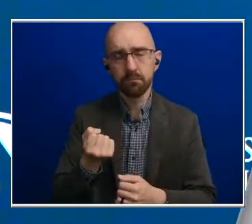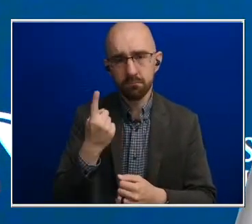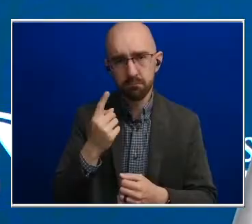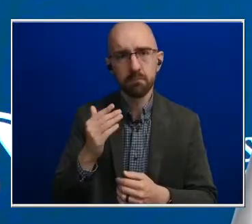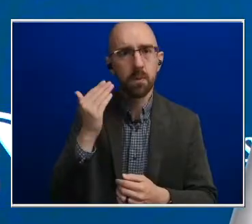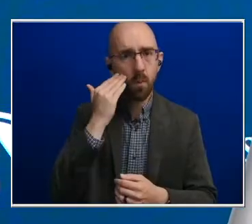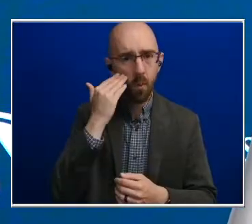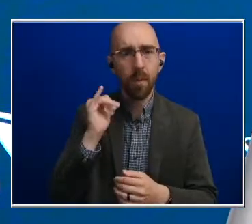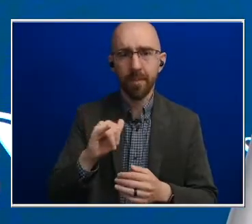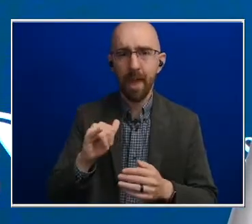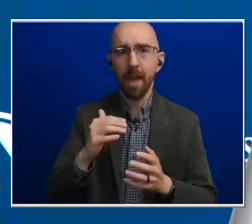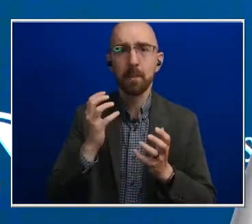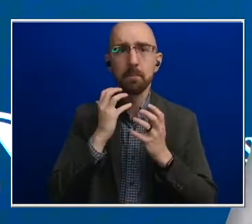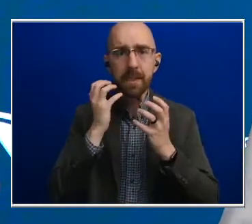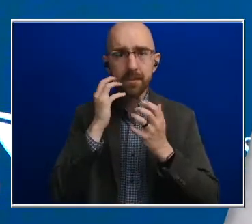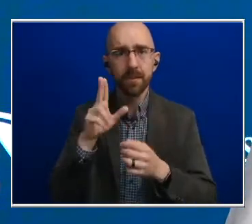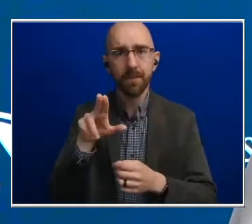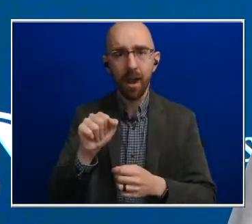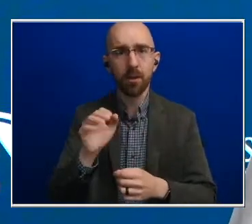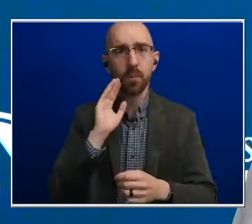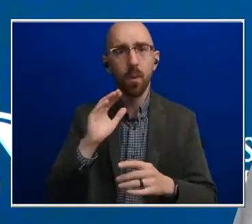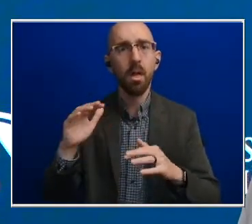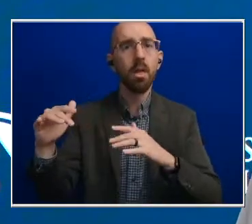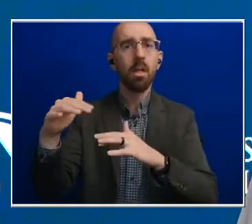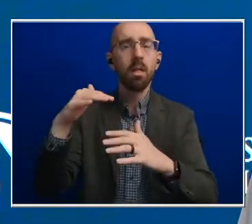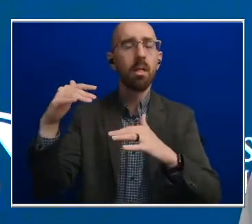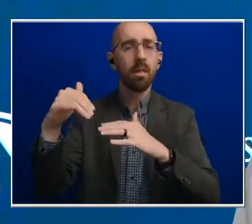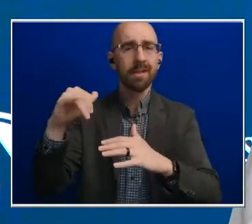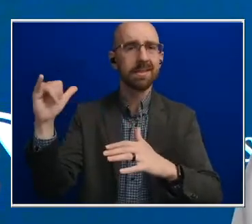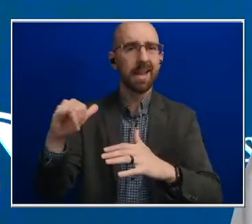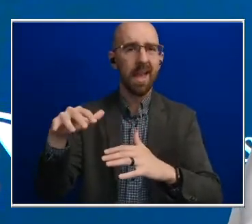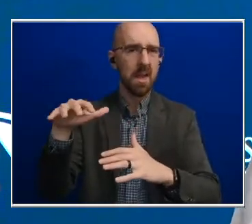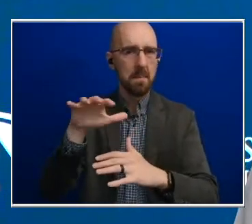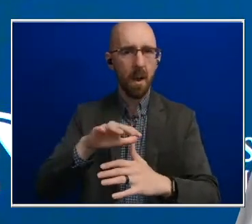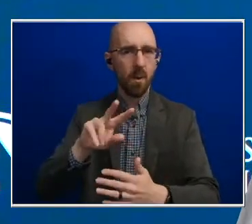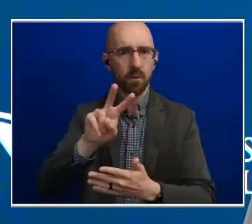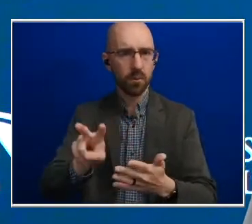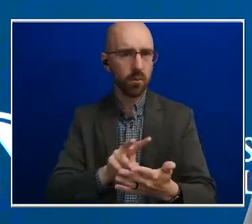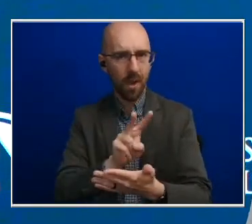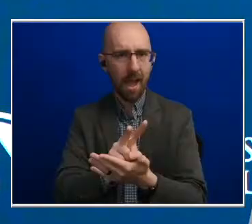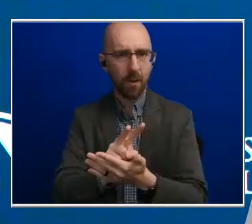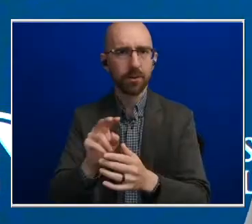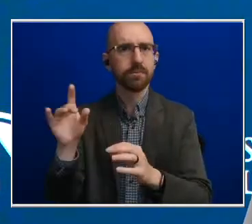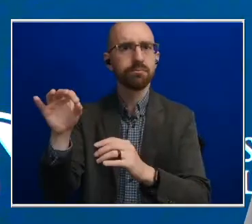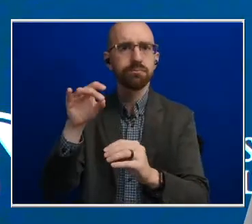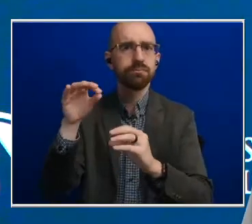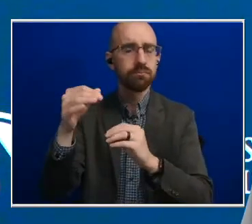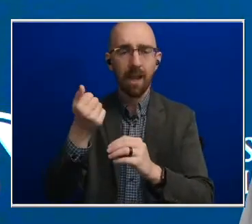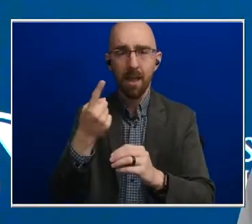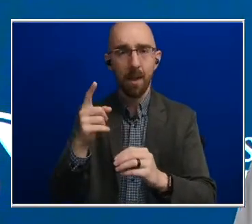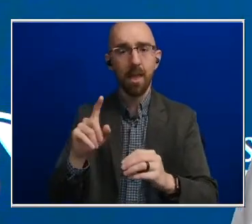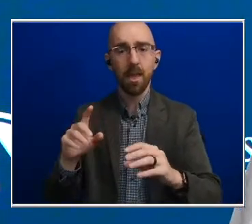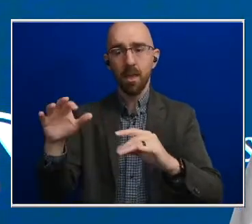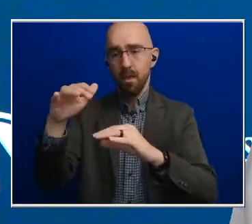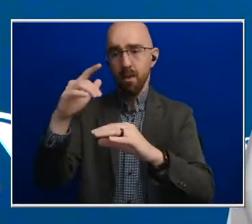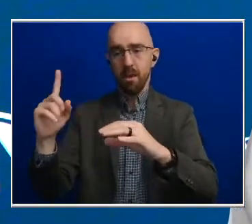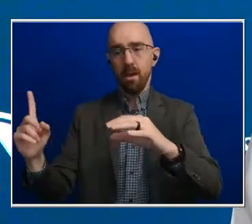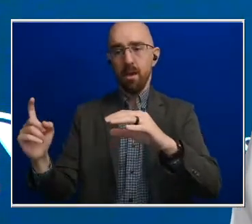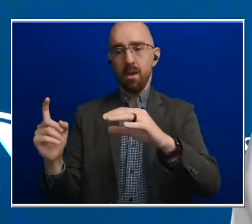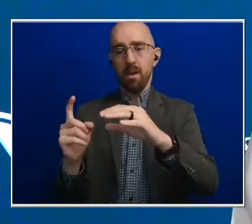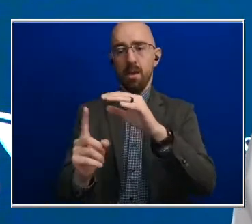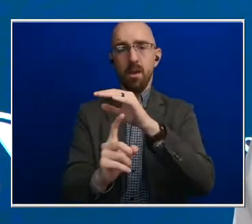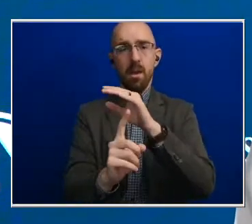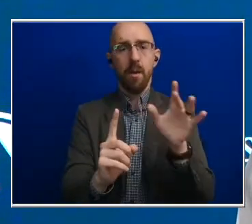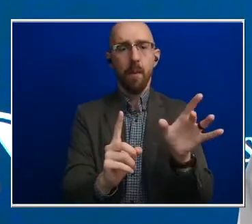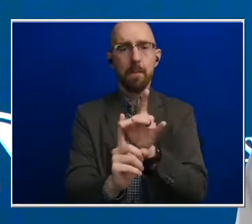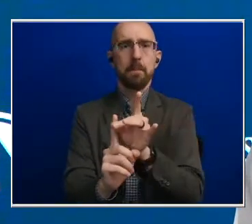virus will remain in the air for approximately 2 hours. So anybody walking through that space within that 2 hours has the potential to